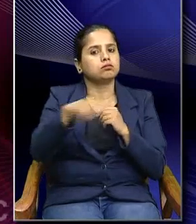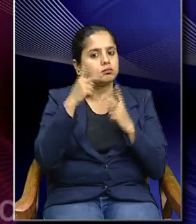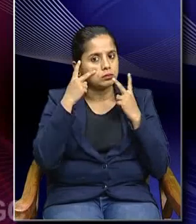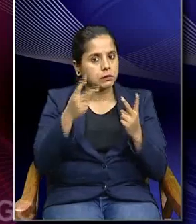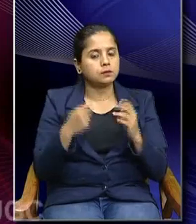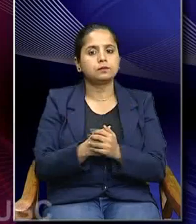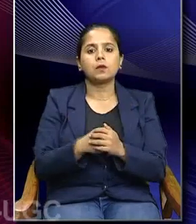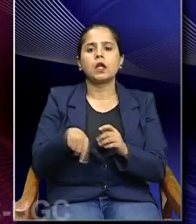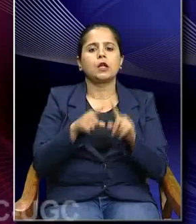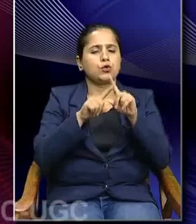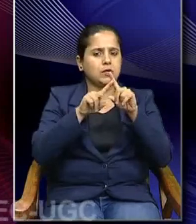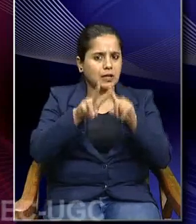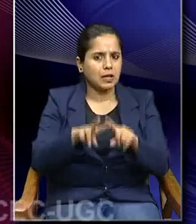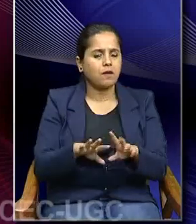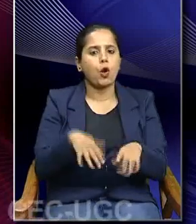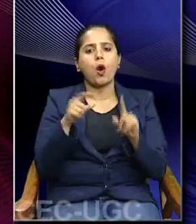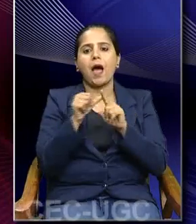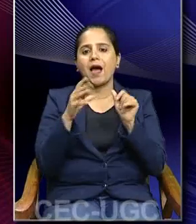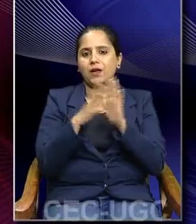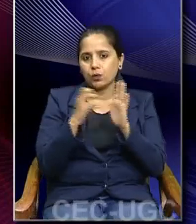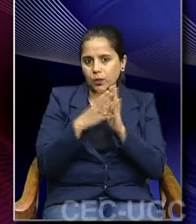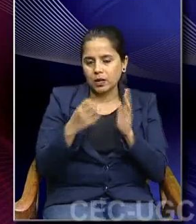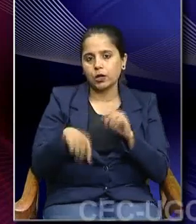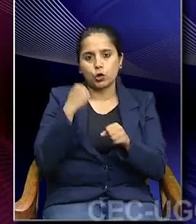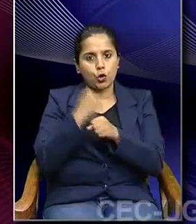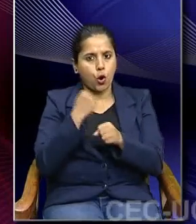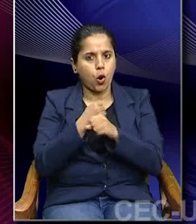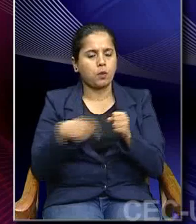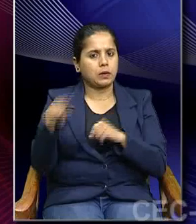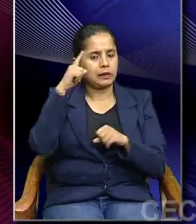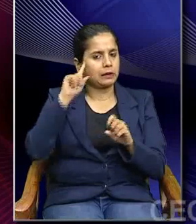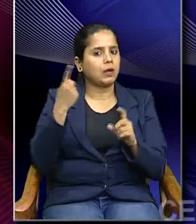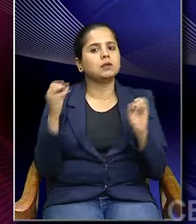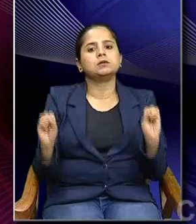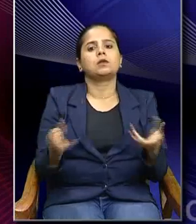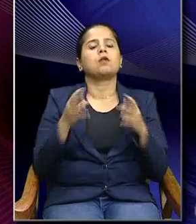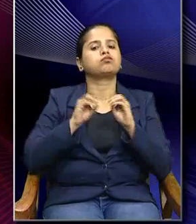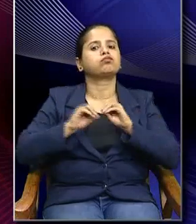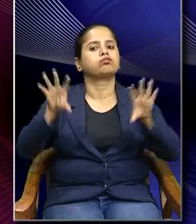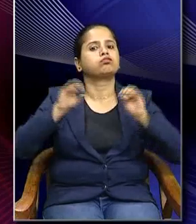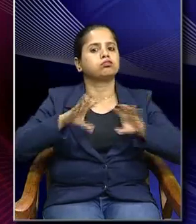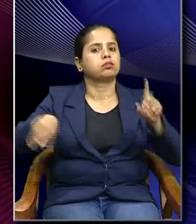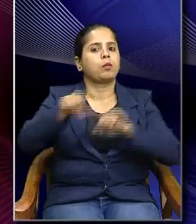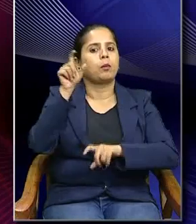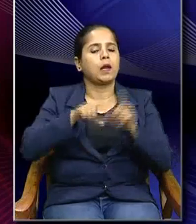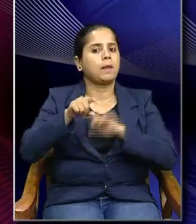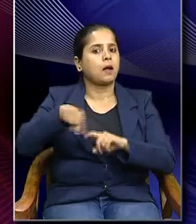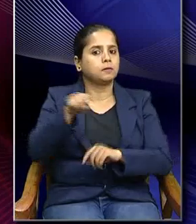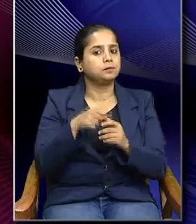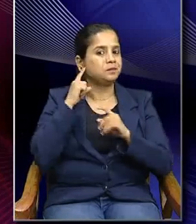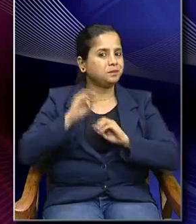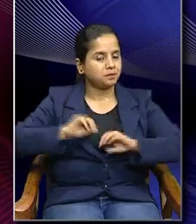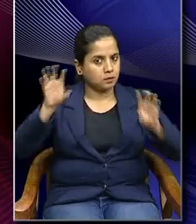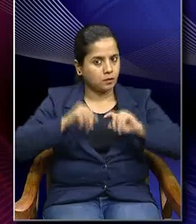through television, through advertisements, the government kind of started sending across this